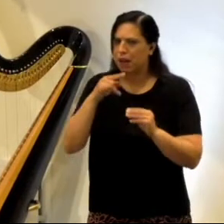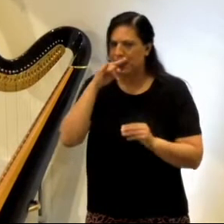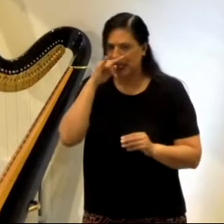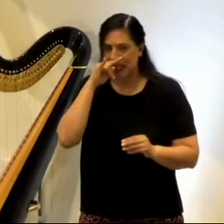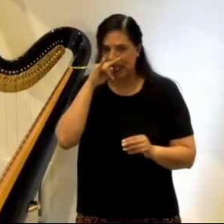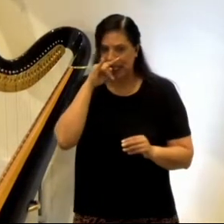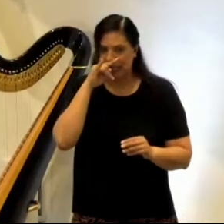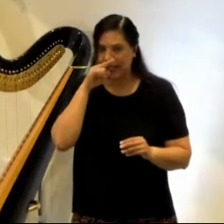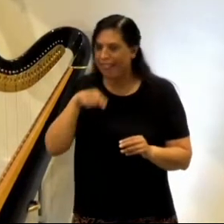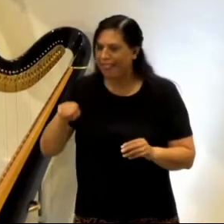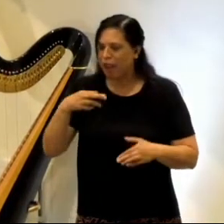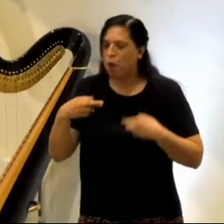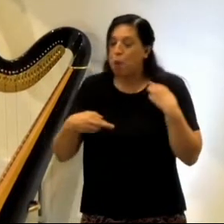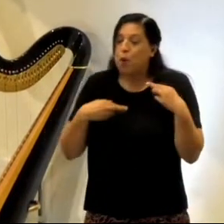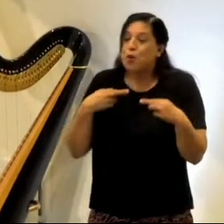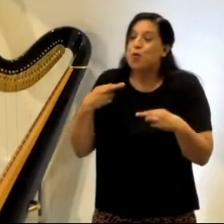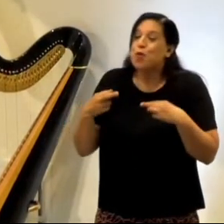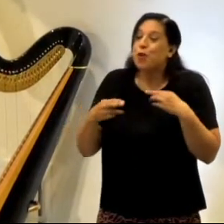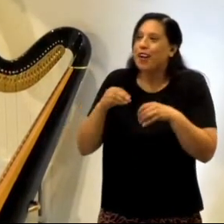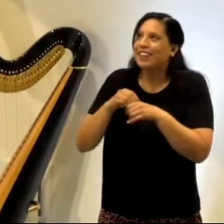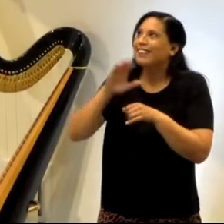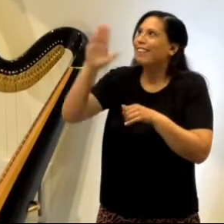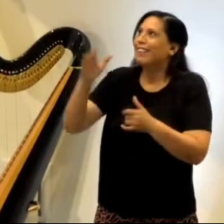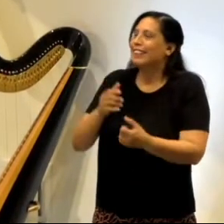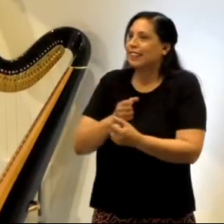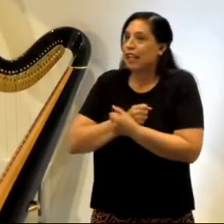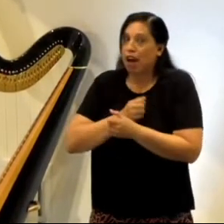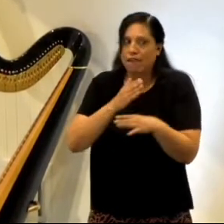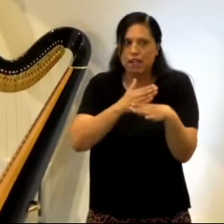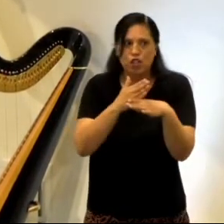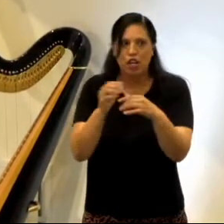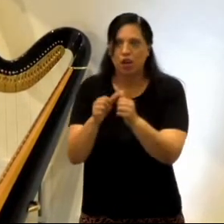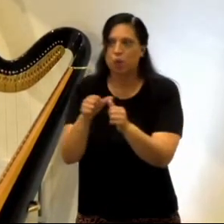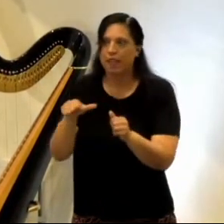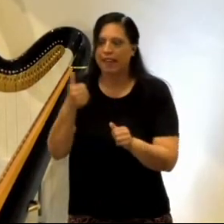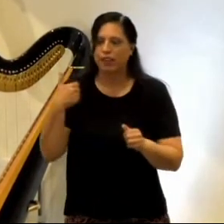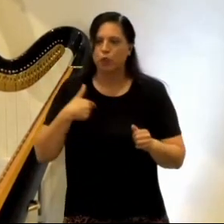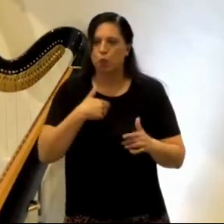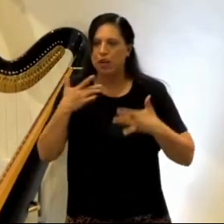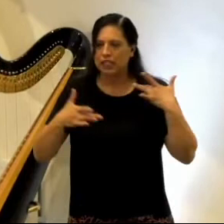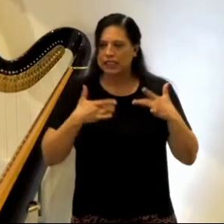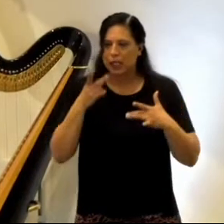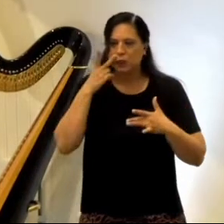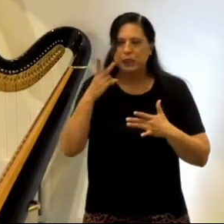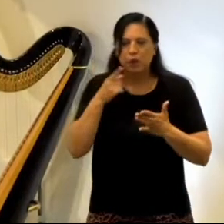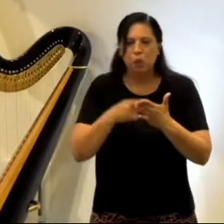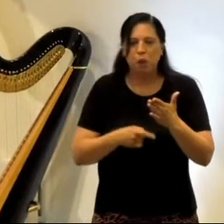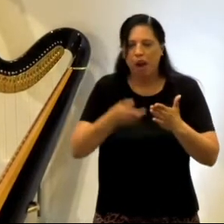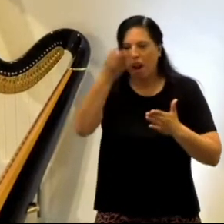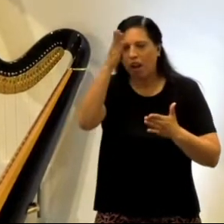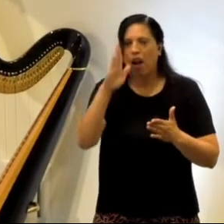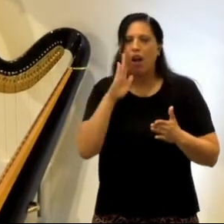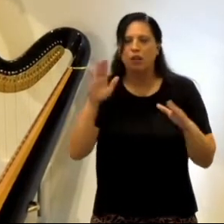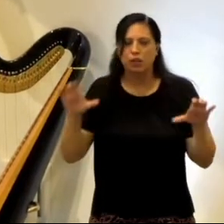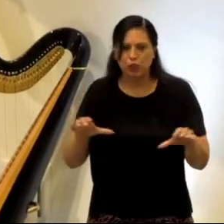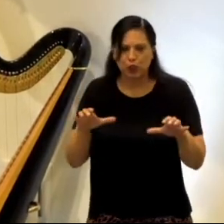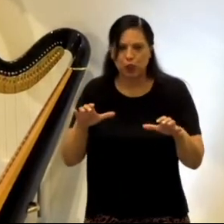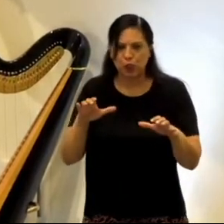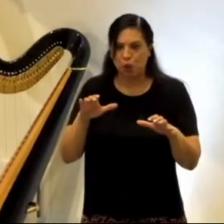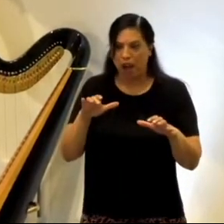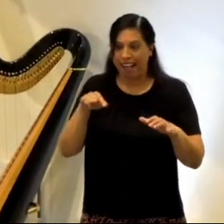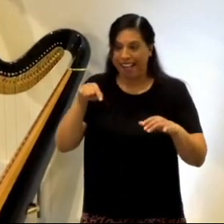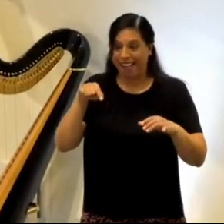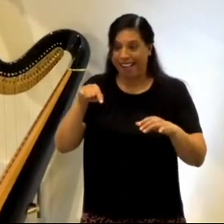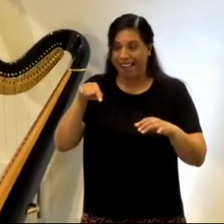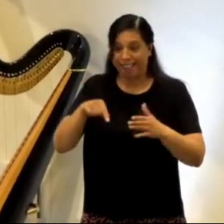in God's love and share that love with others. And we're really excited to see what God's going to do, not only during that week, but in the weeks to